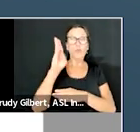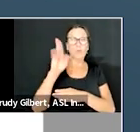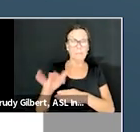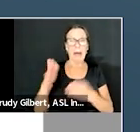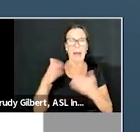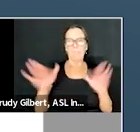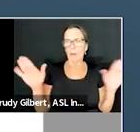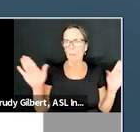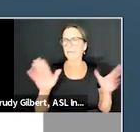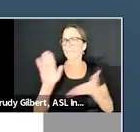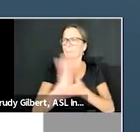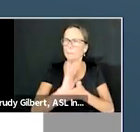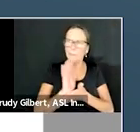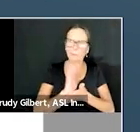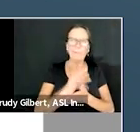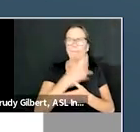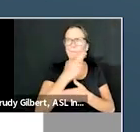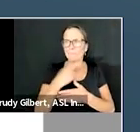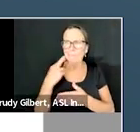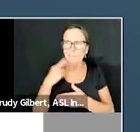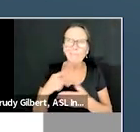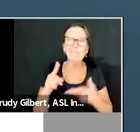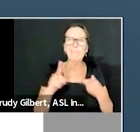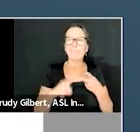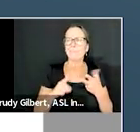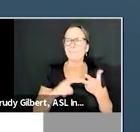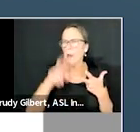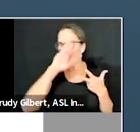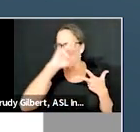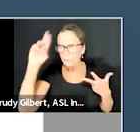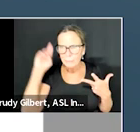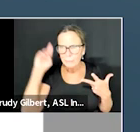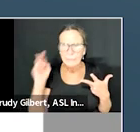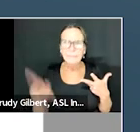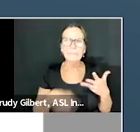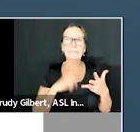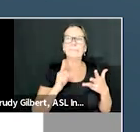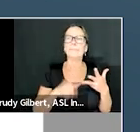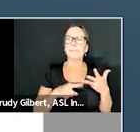restaurants, movie theaters, hospitals,